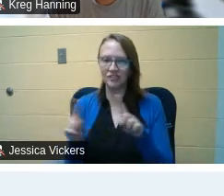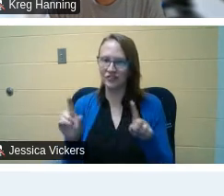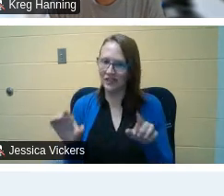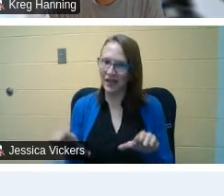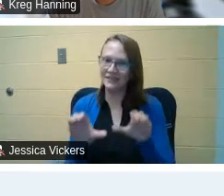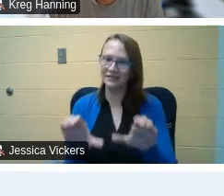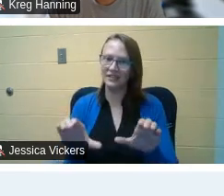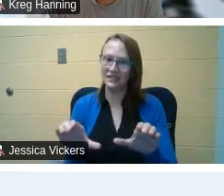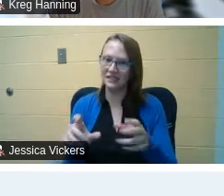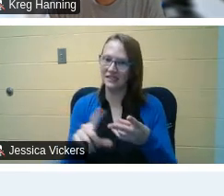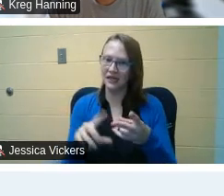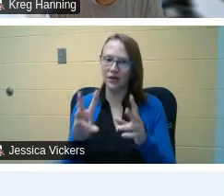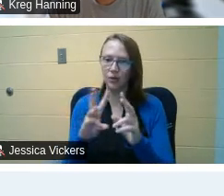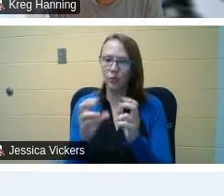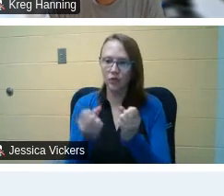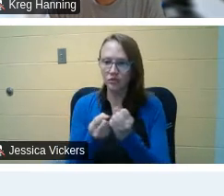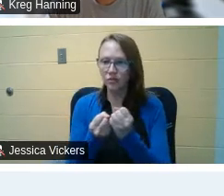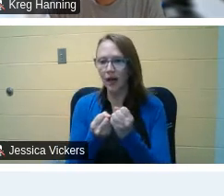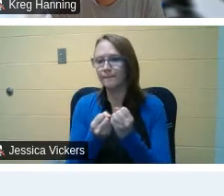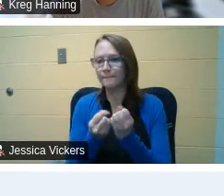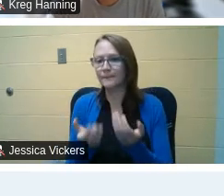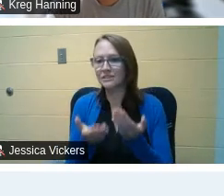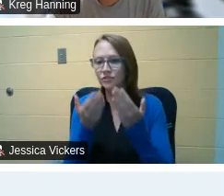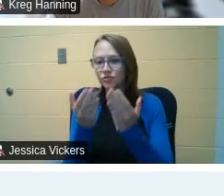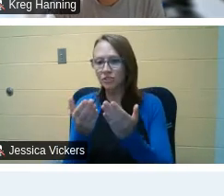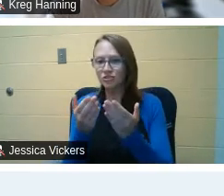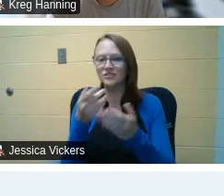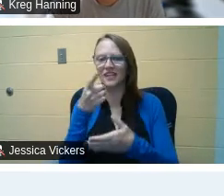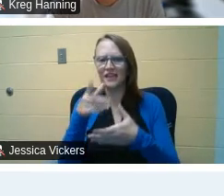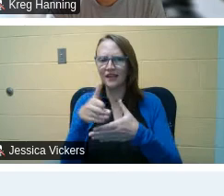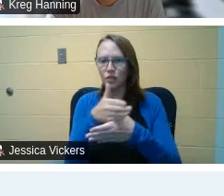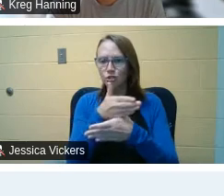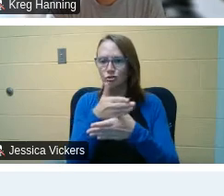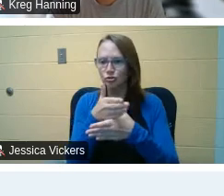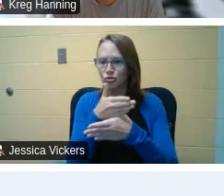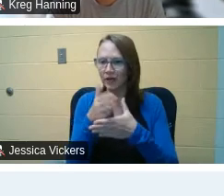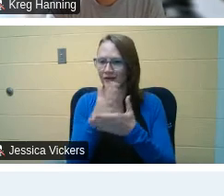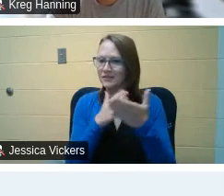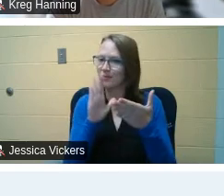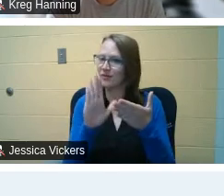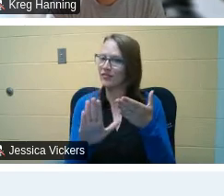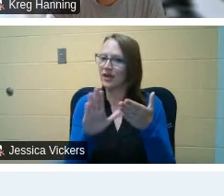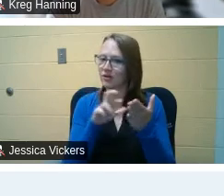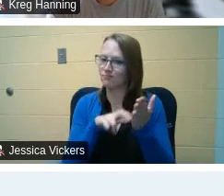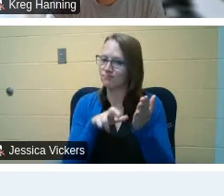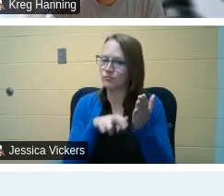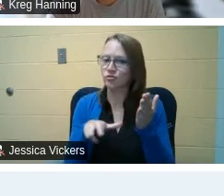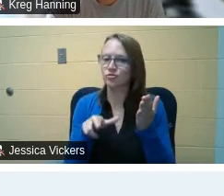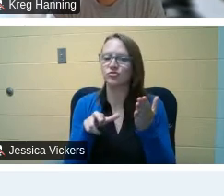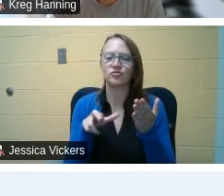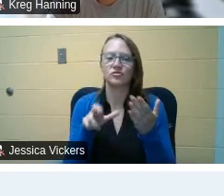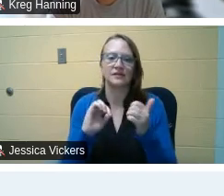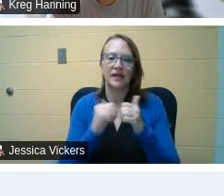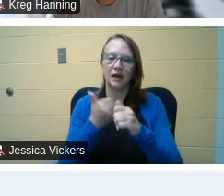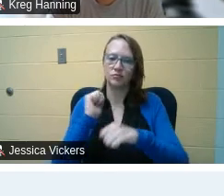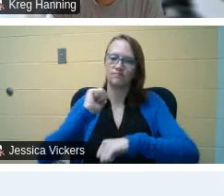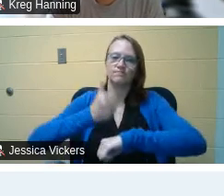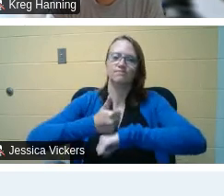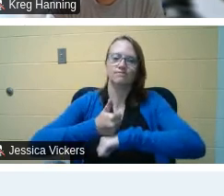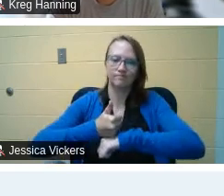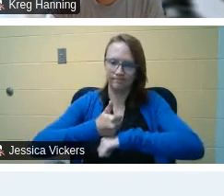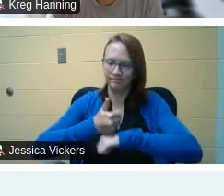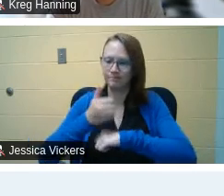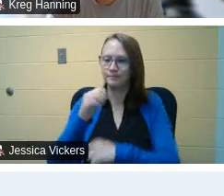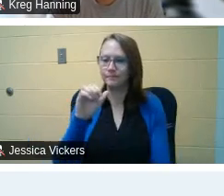activities and workshop prompts and shared back some of their findings and how they structured these activities. So if